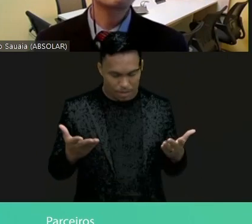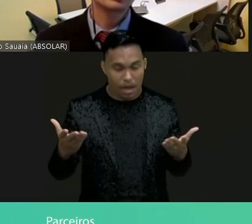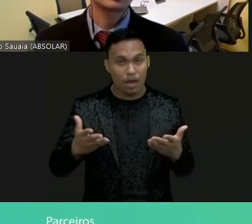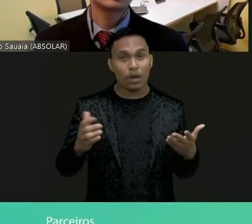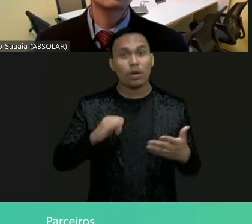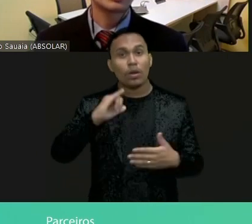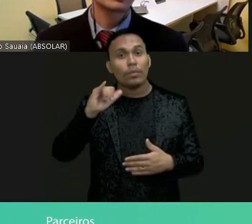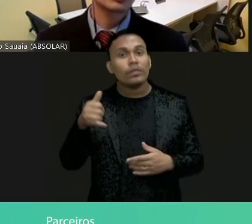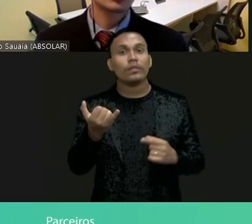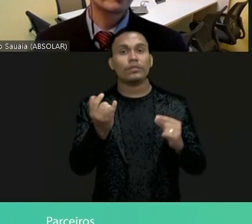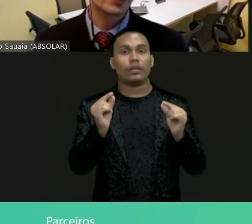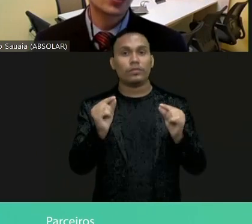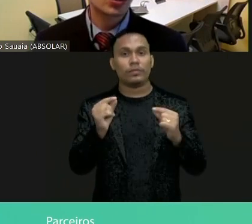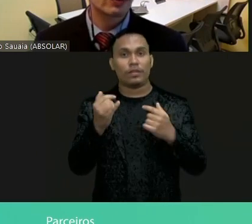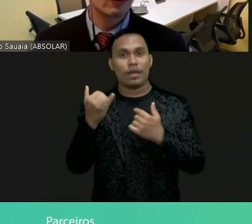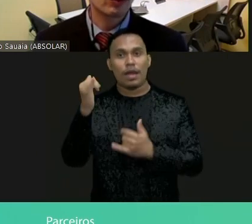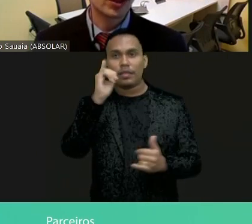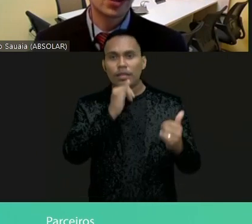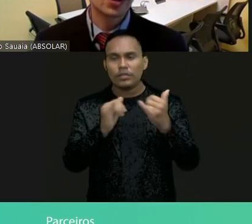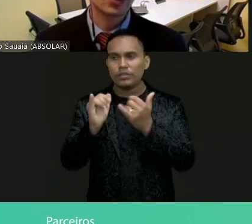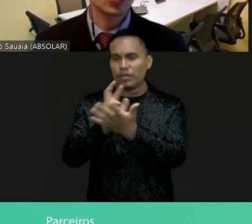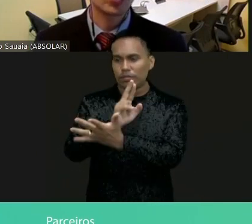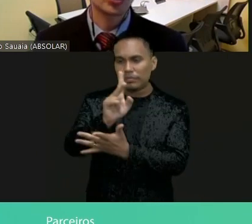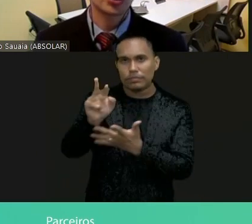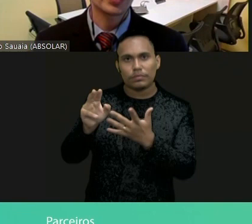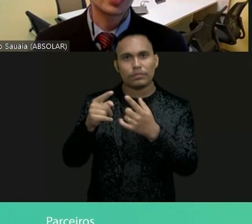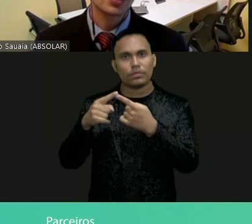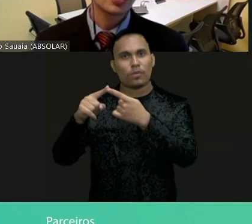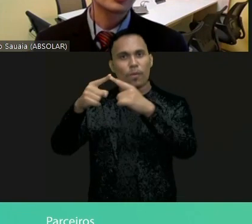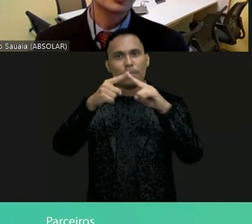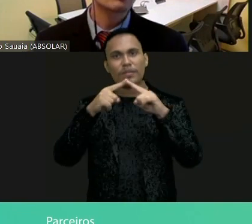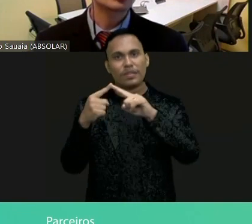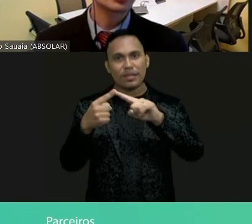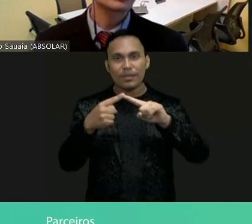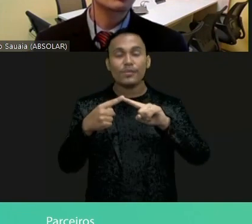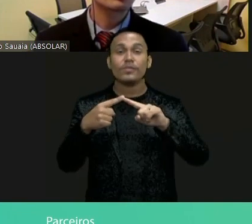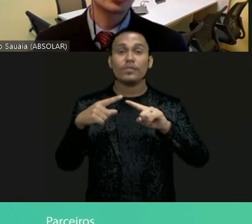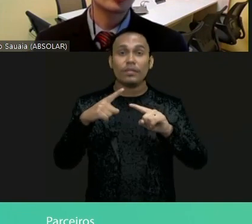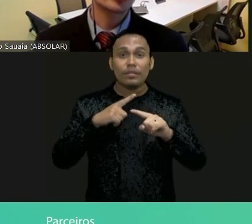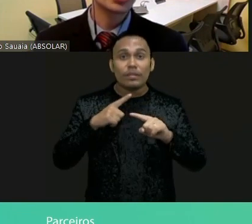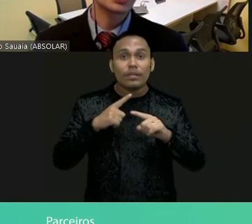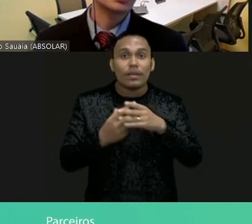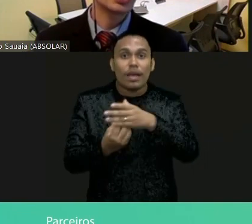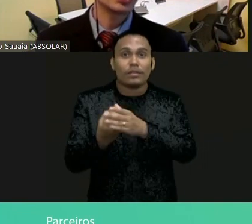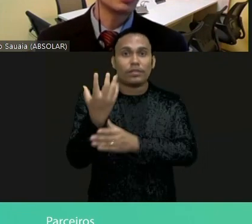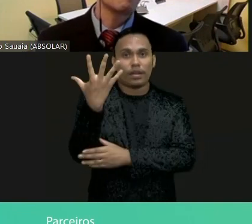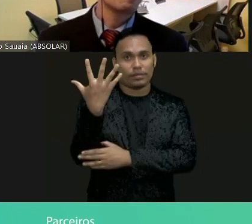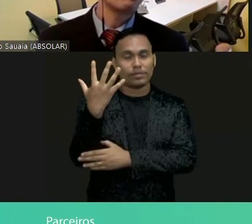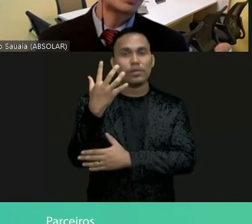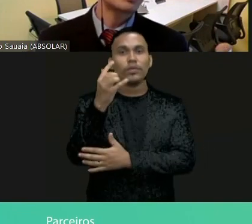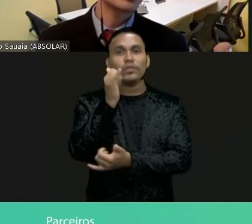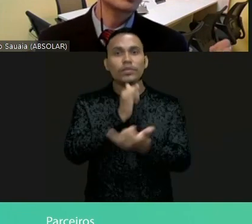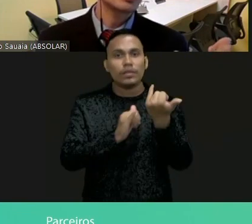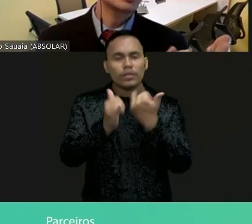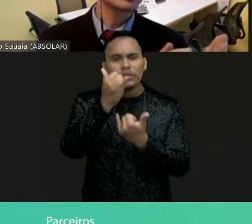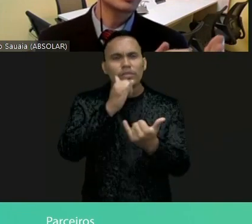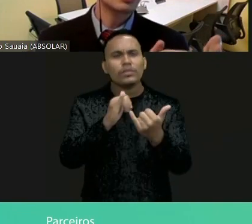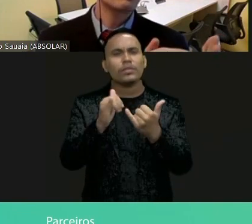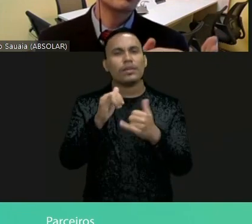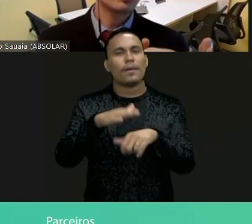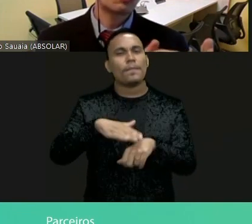an opportunity in these different sources and technology to generate electric